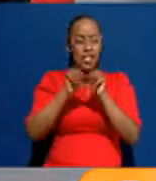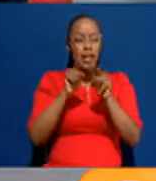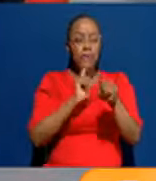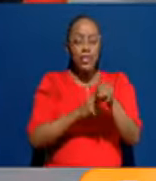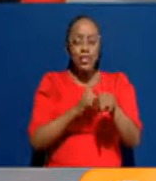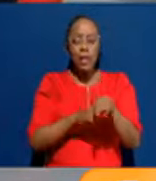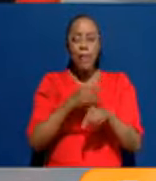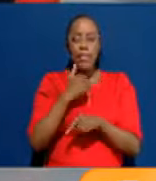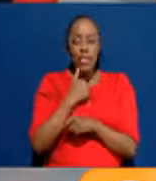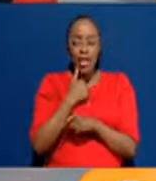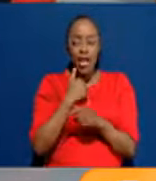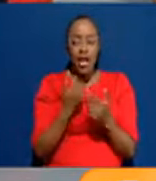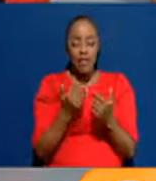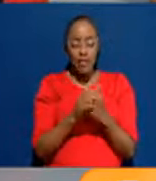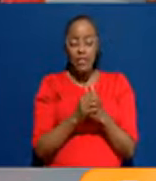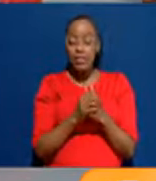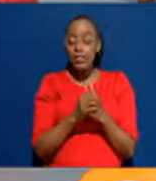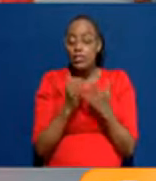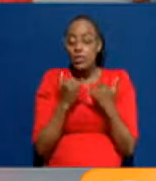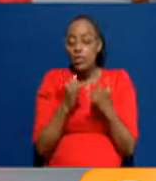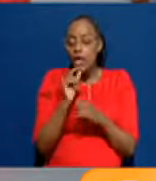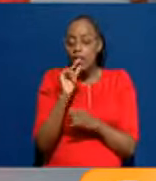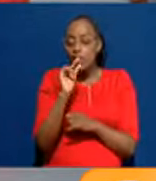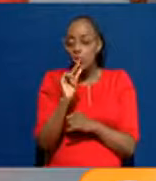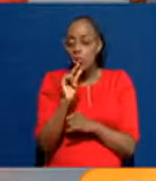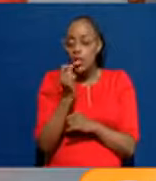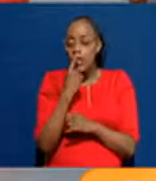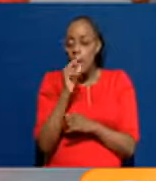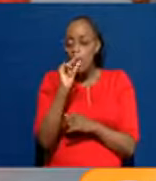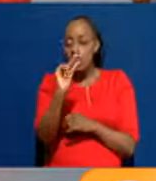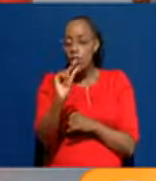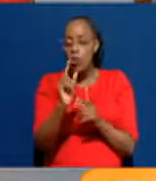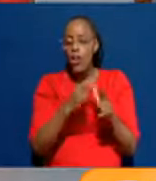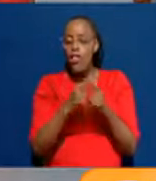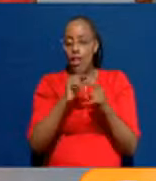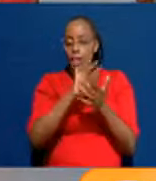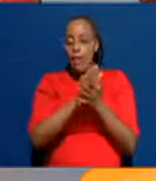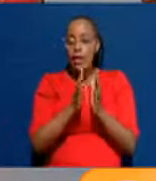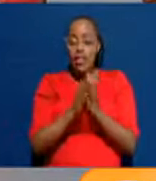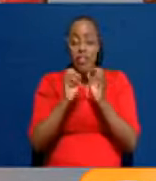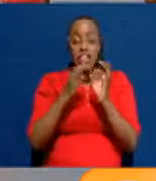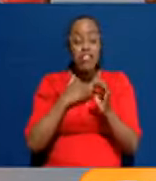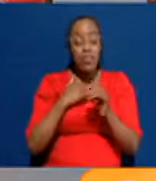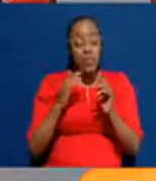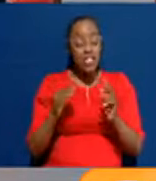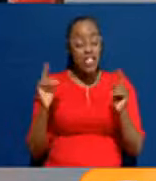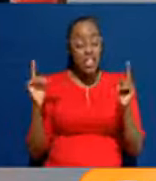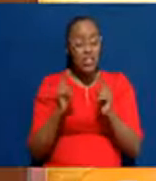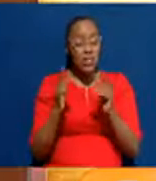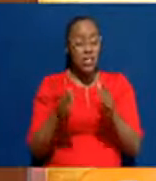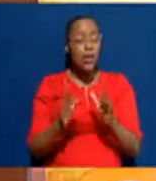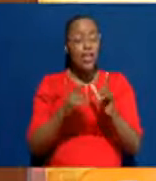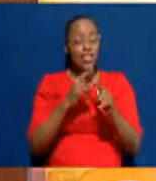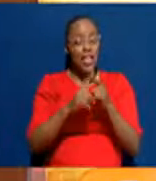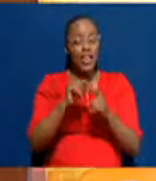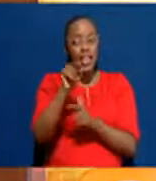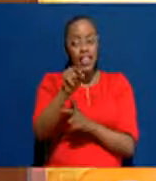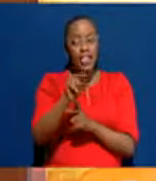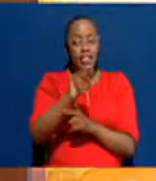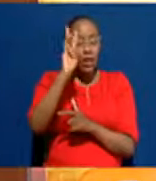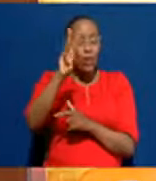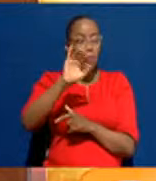bit of enhancement. Yeah, niko kata shortcut. Exactly. Ukikata shortcut, hiyo shortcut itakurudia